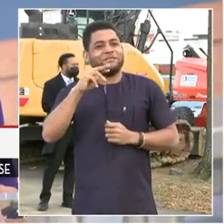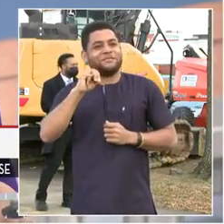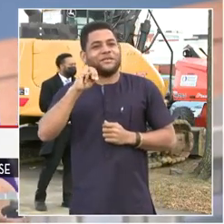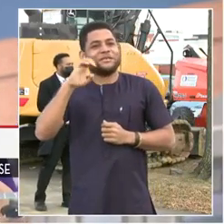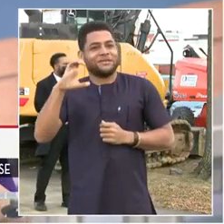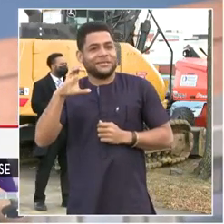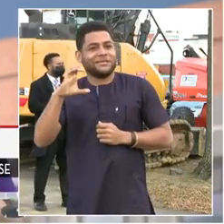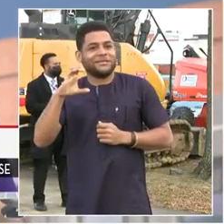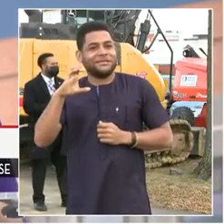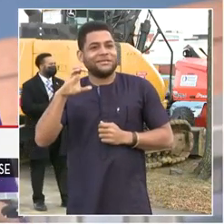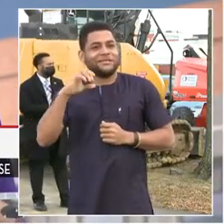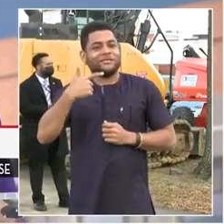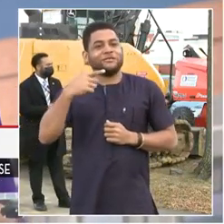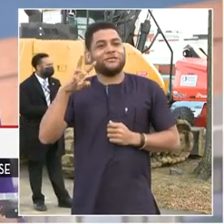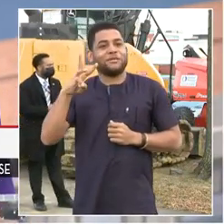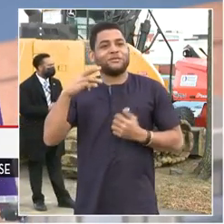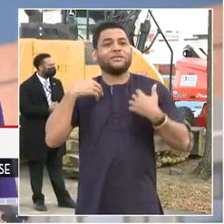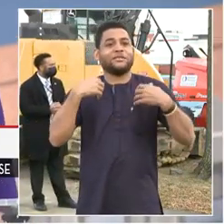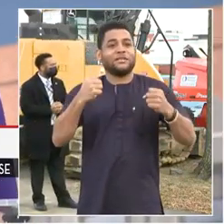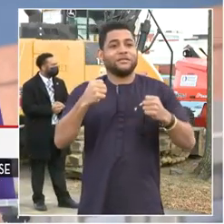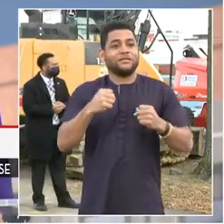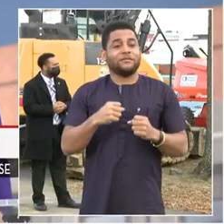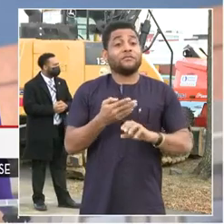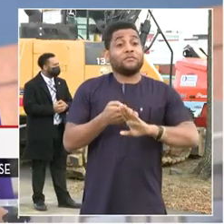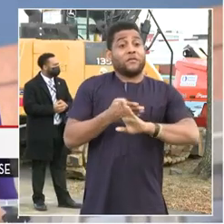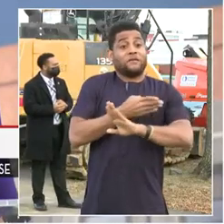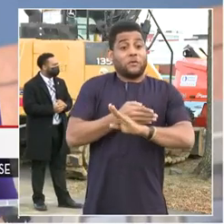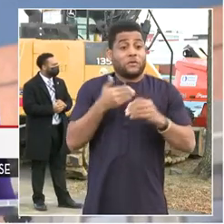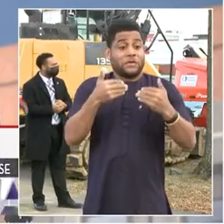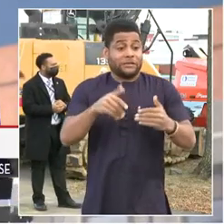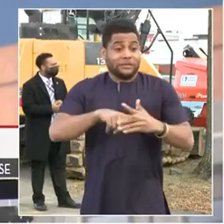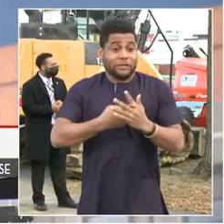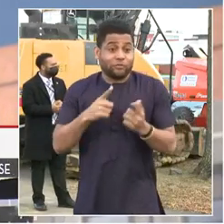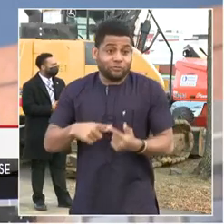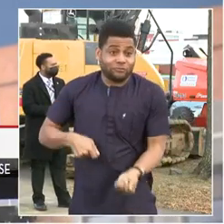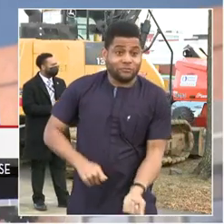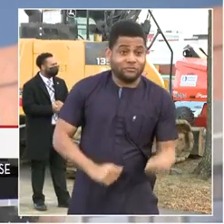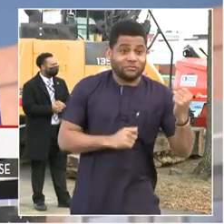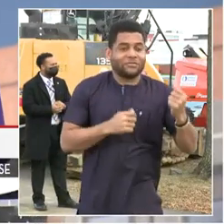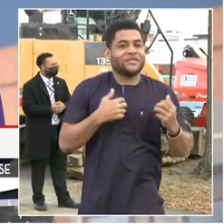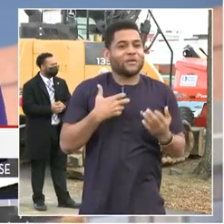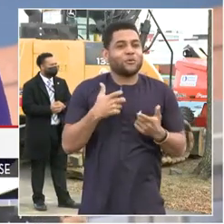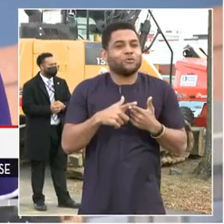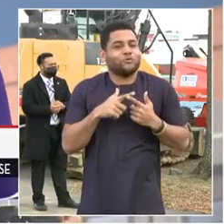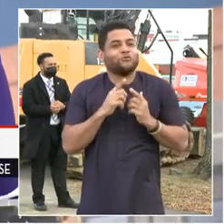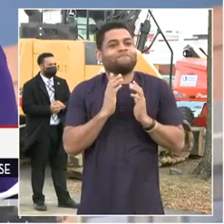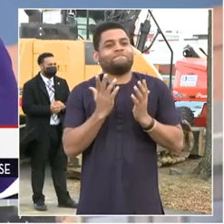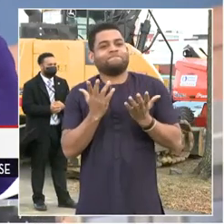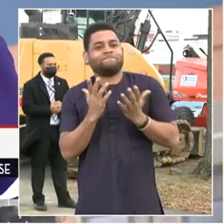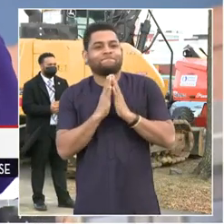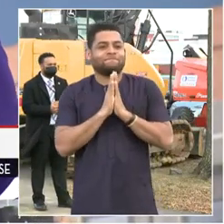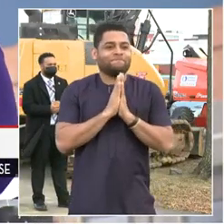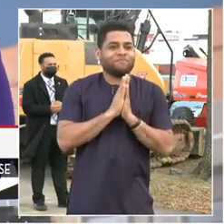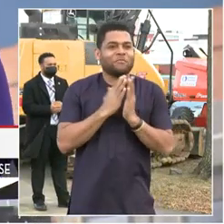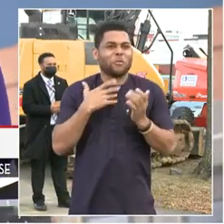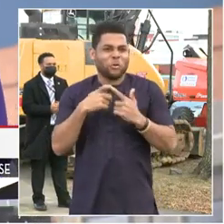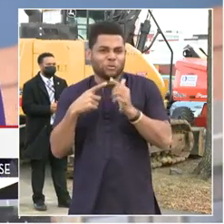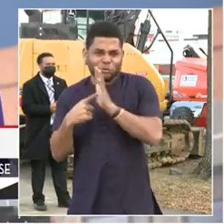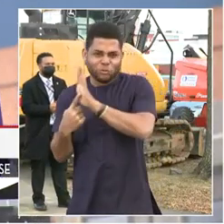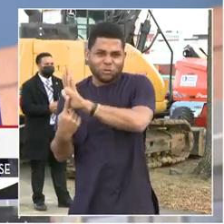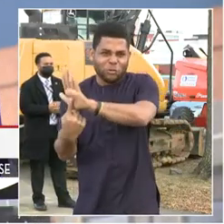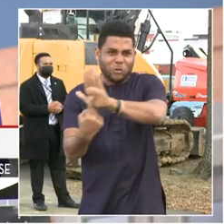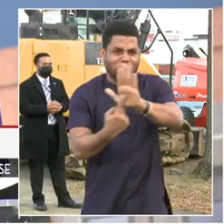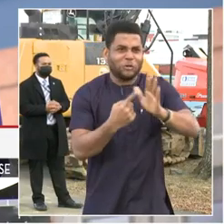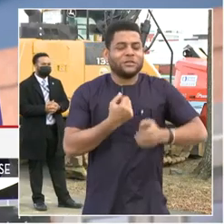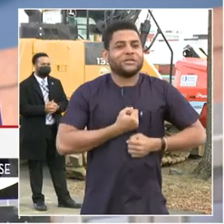GW Health. And before we get to that groundbreaking, I want to show a lot of appreciation